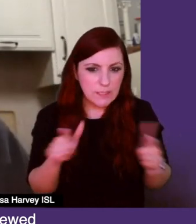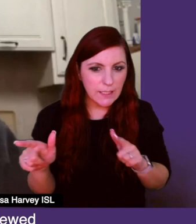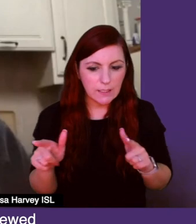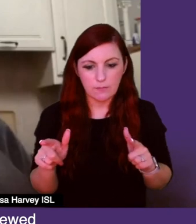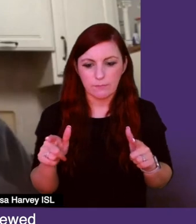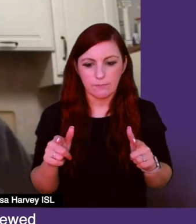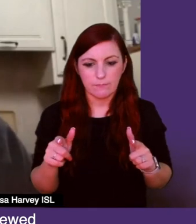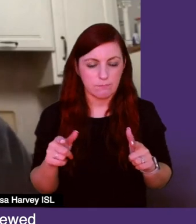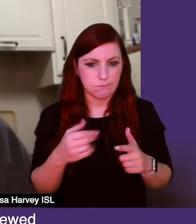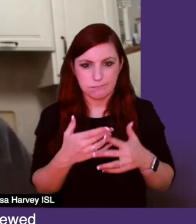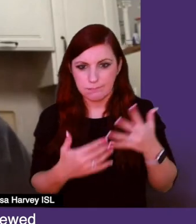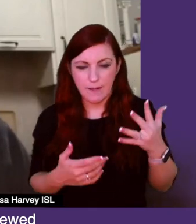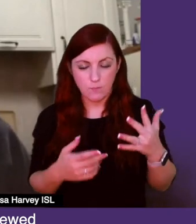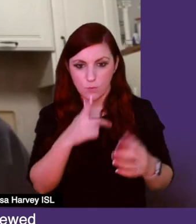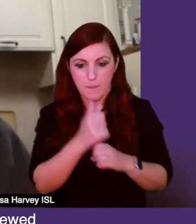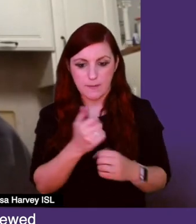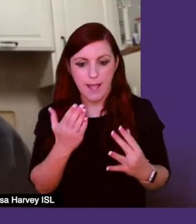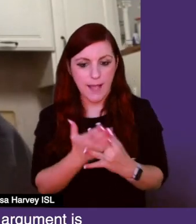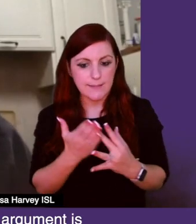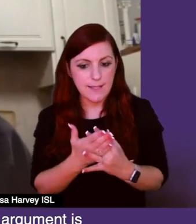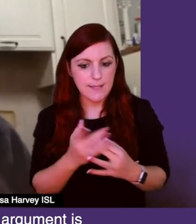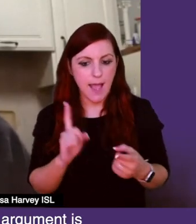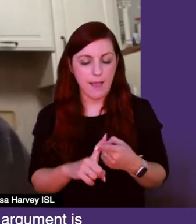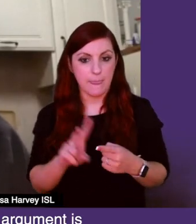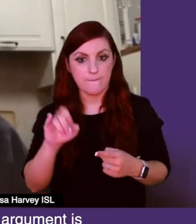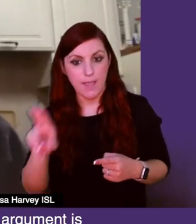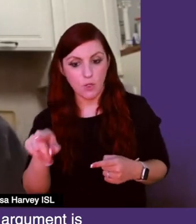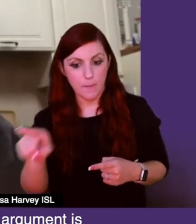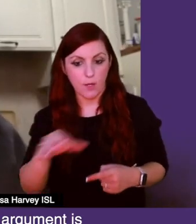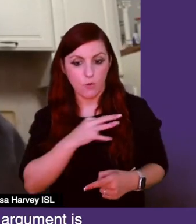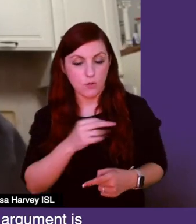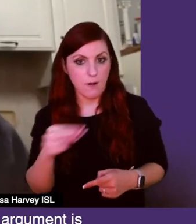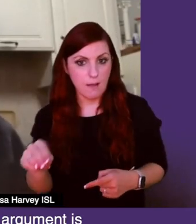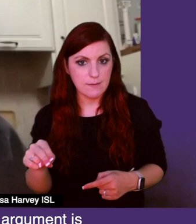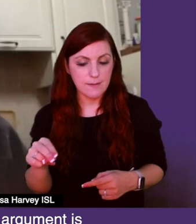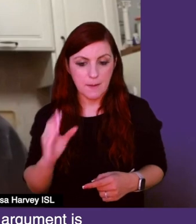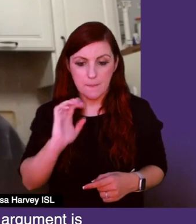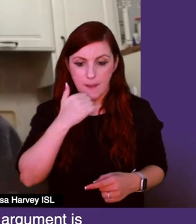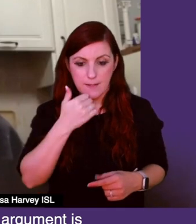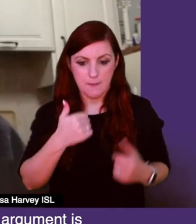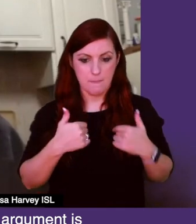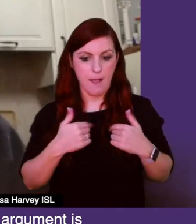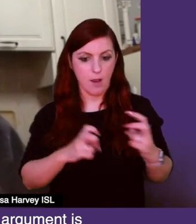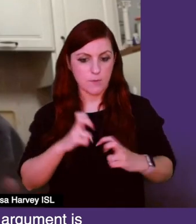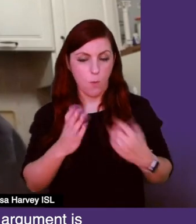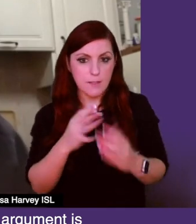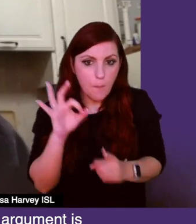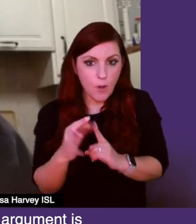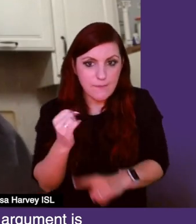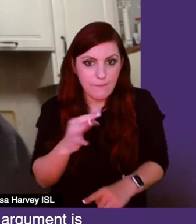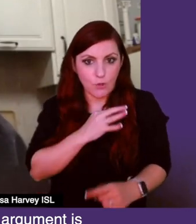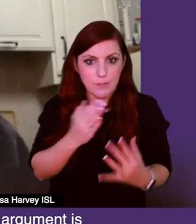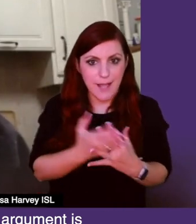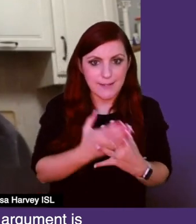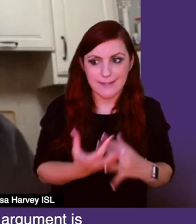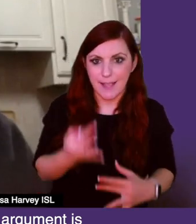everything you name it, in terms of access and in terms of the venue itself being good or not. Because my argument is, what's the point of having